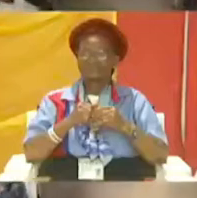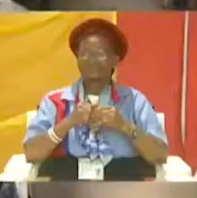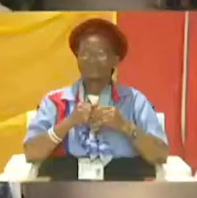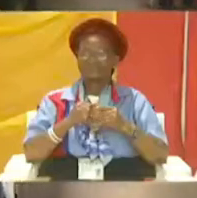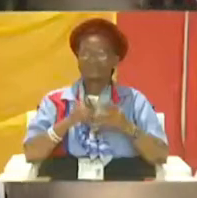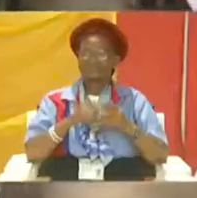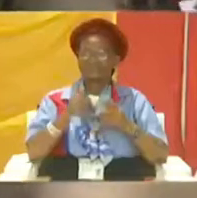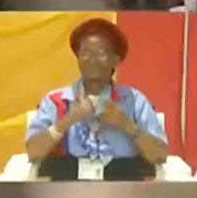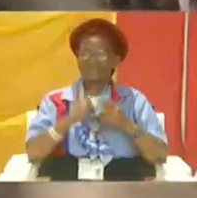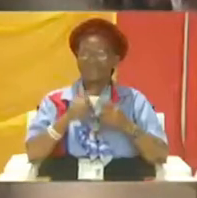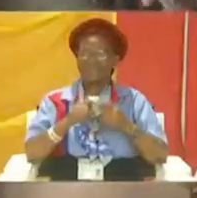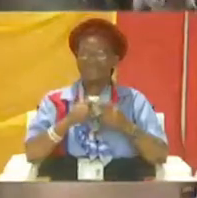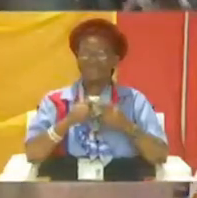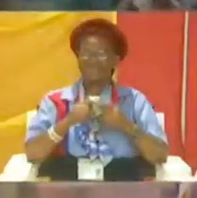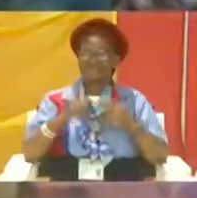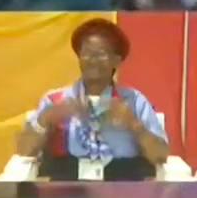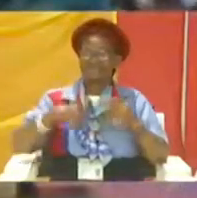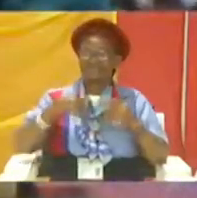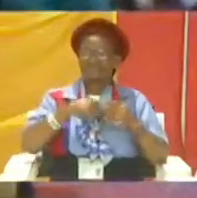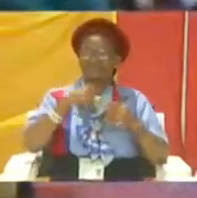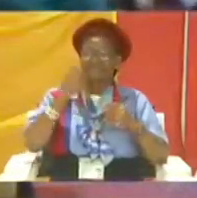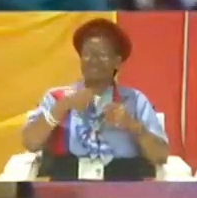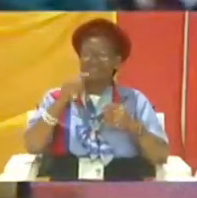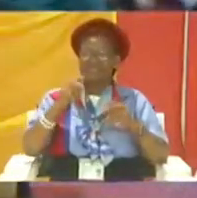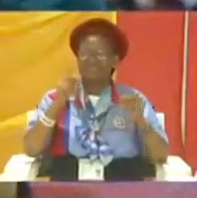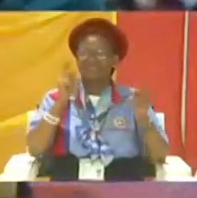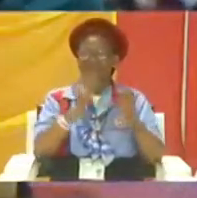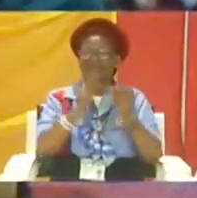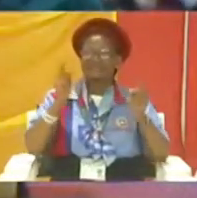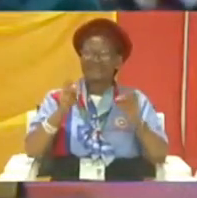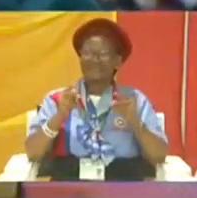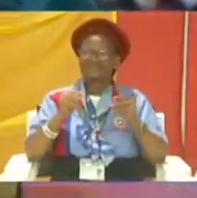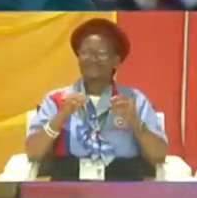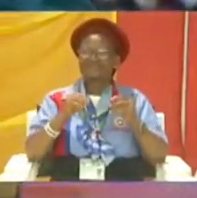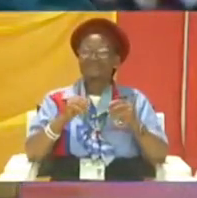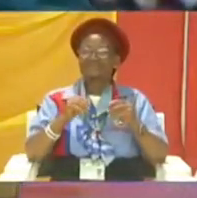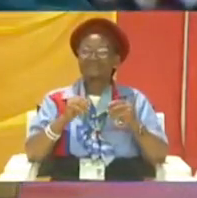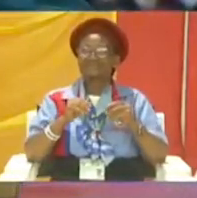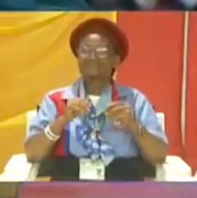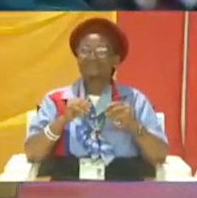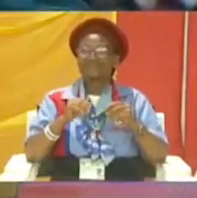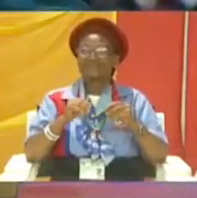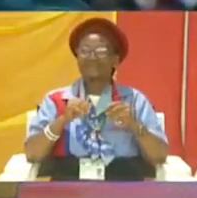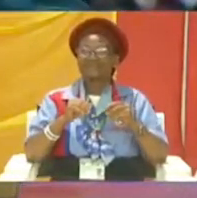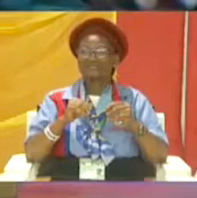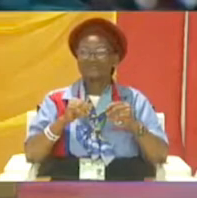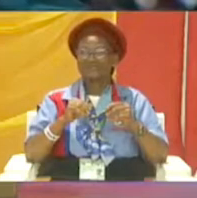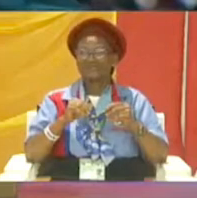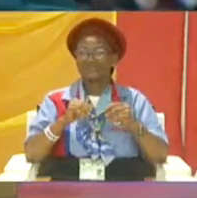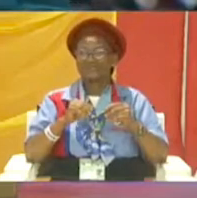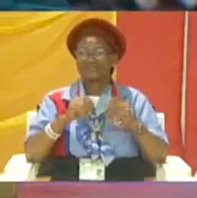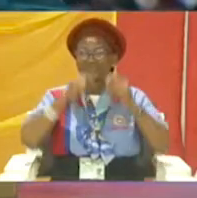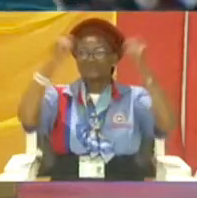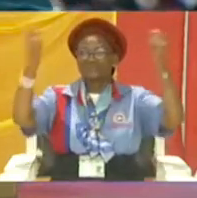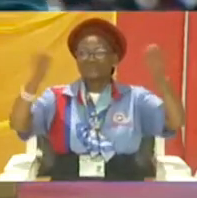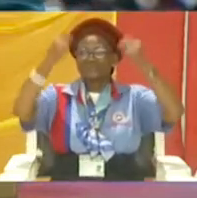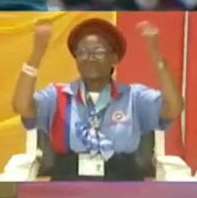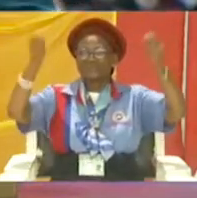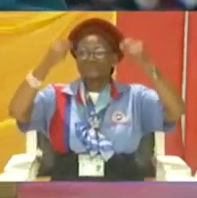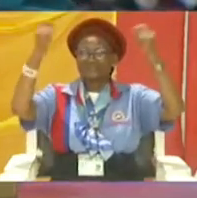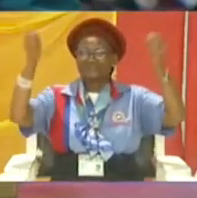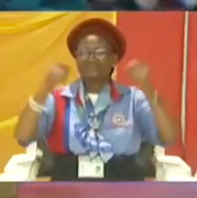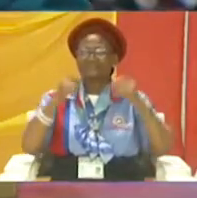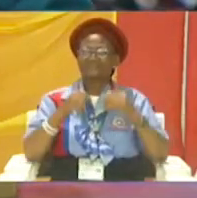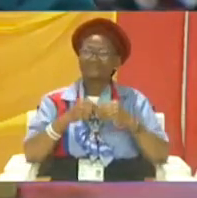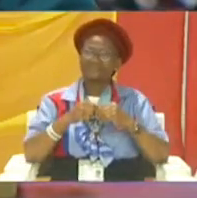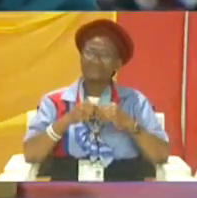And then we said perfect jubilee. I was ni pati odun idasile yi to